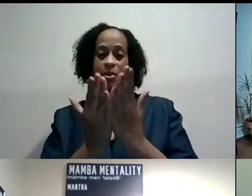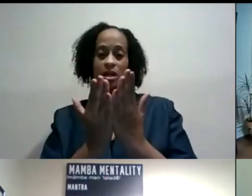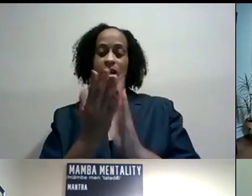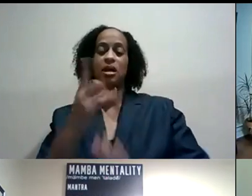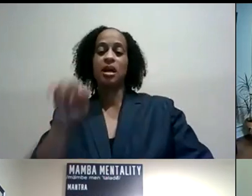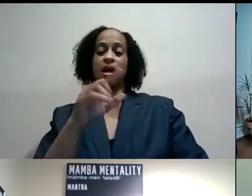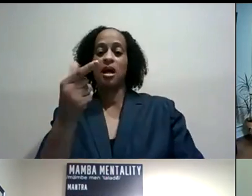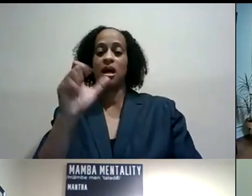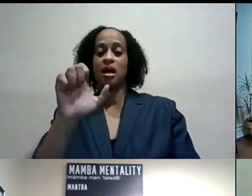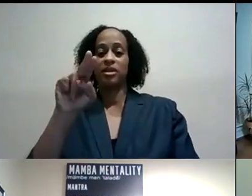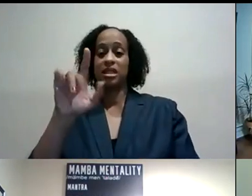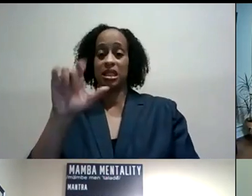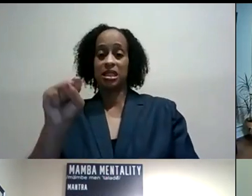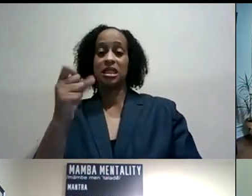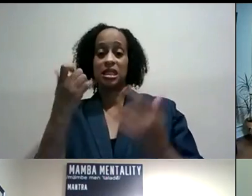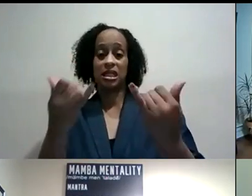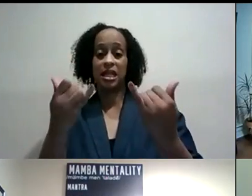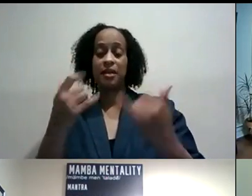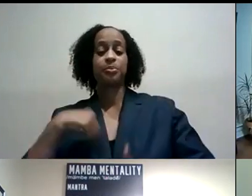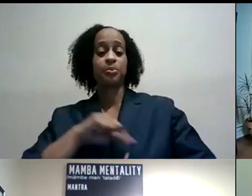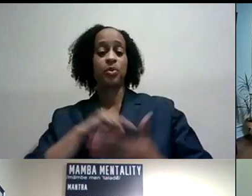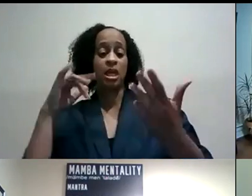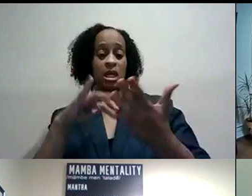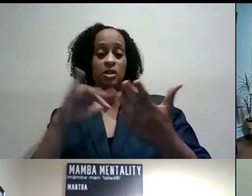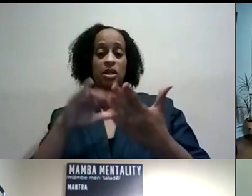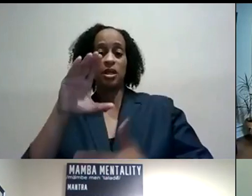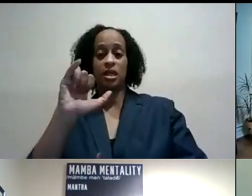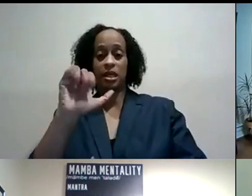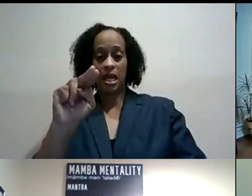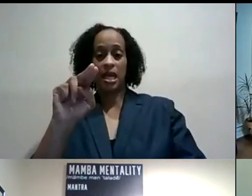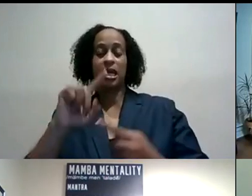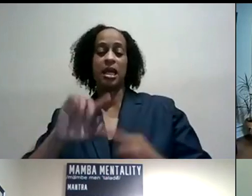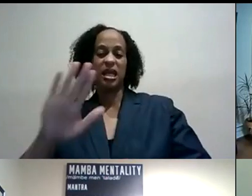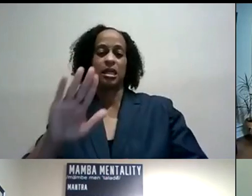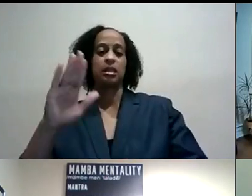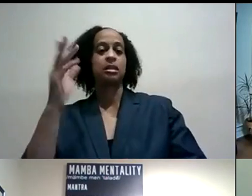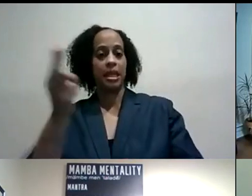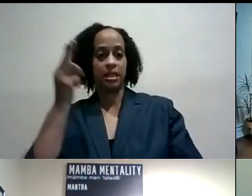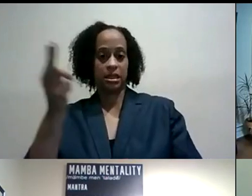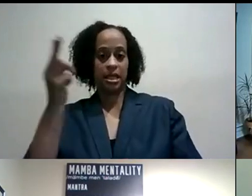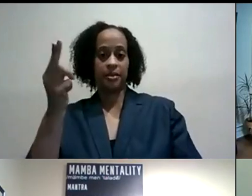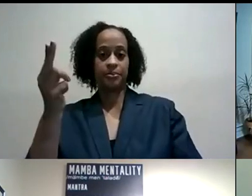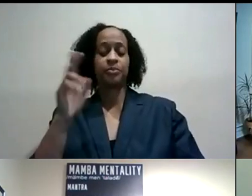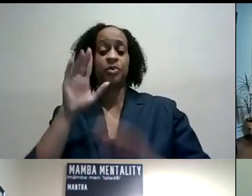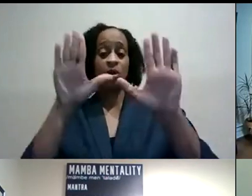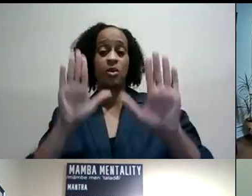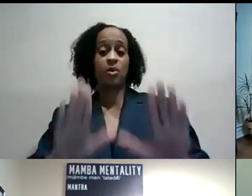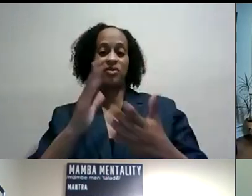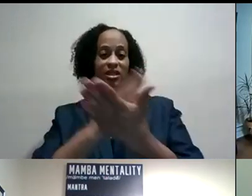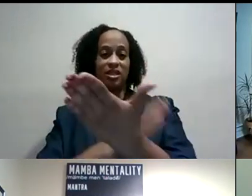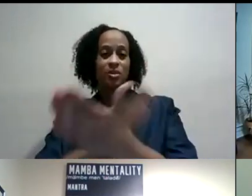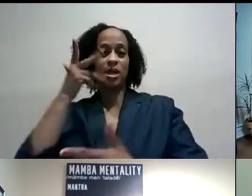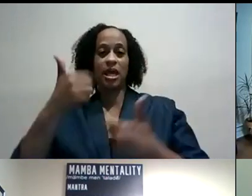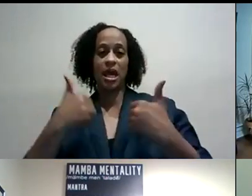of Genesis. And today we are studying Cain and his legacy. What a wonderful lesson we're going to have.